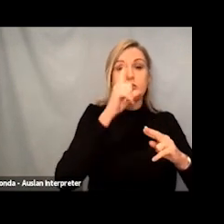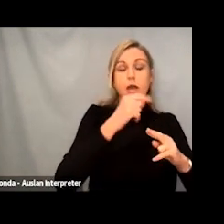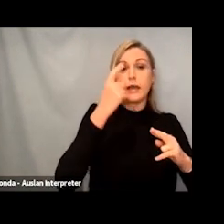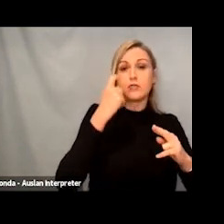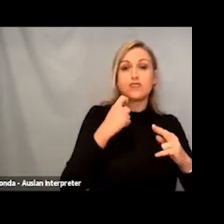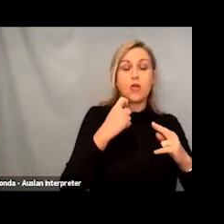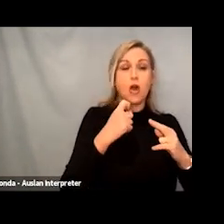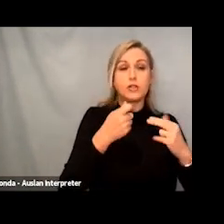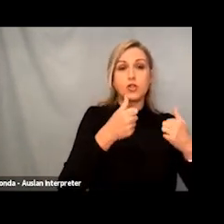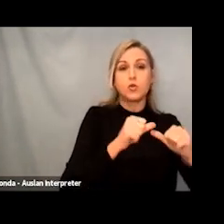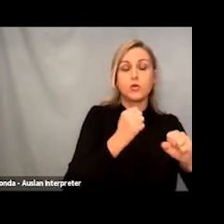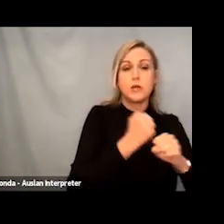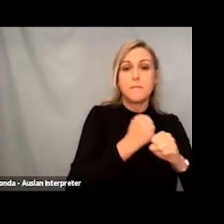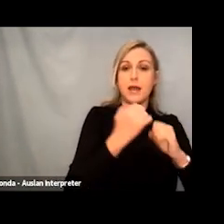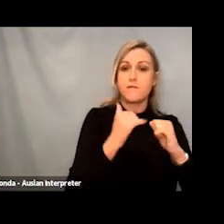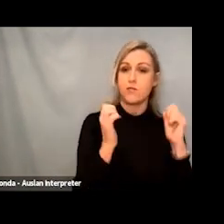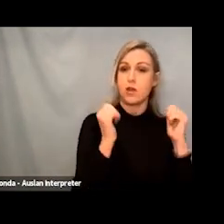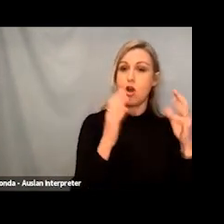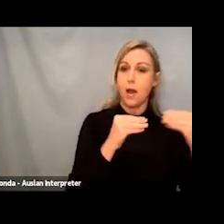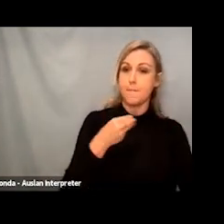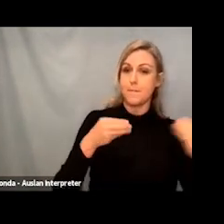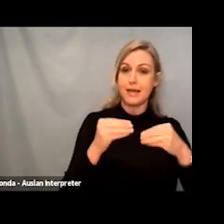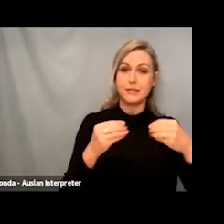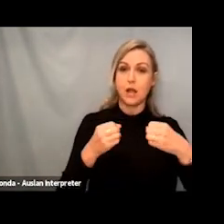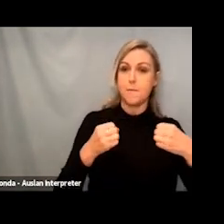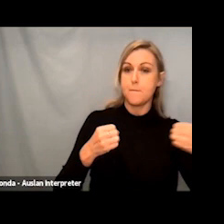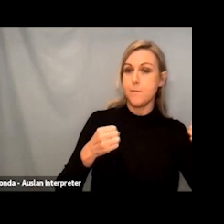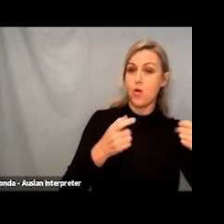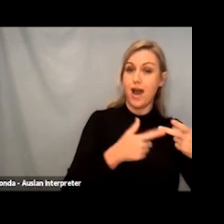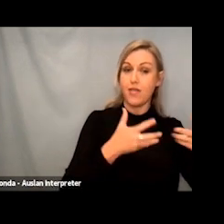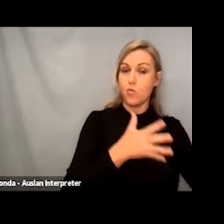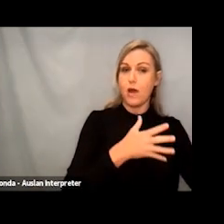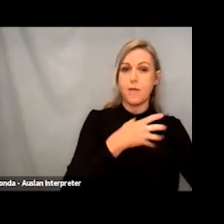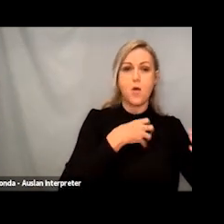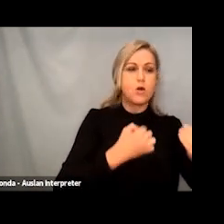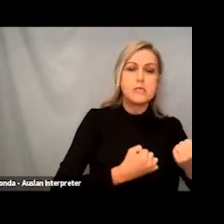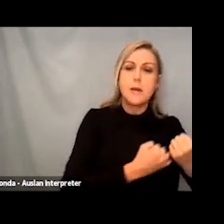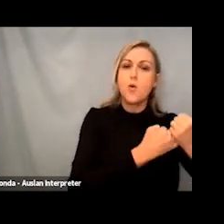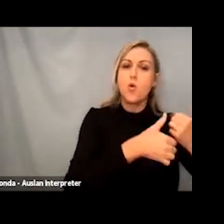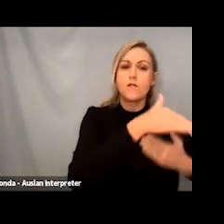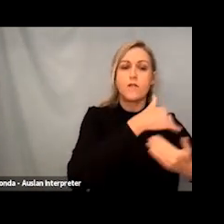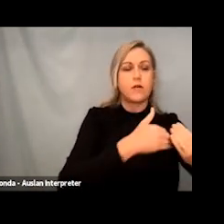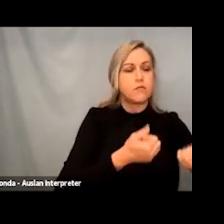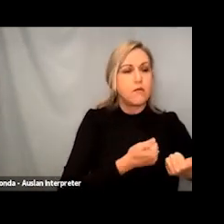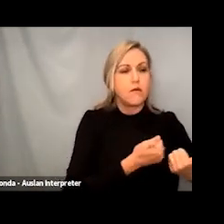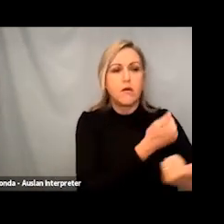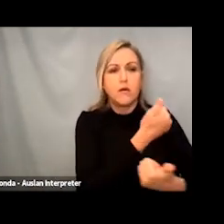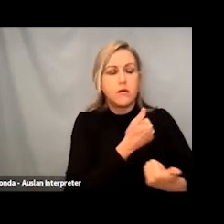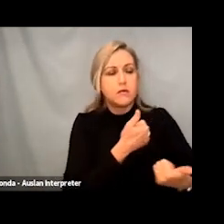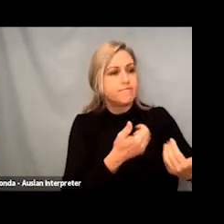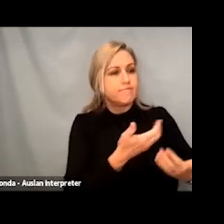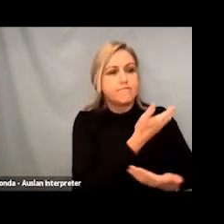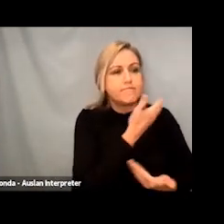of hyperplasticity occurs. The environment is supportive. It's enriched.